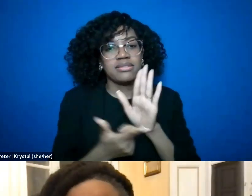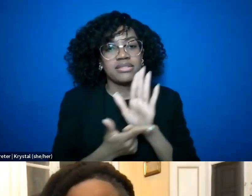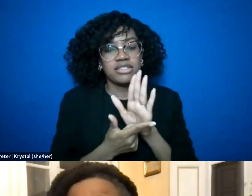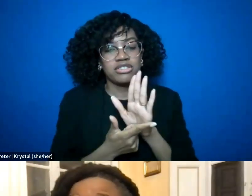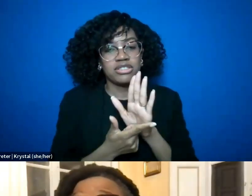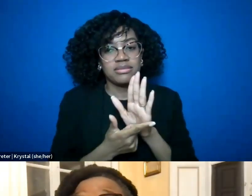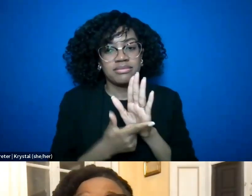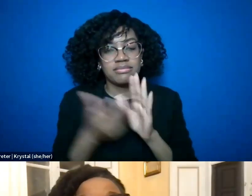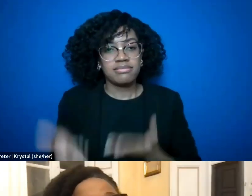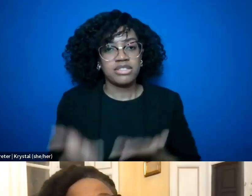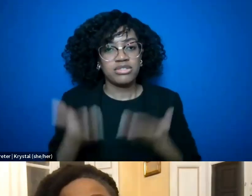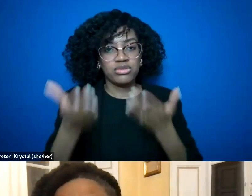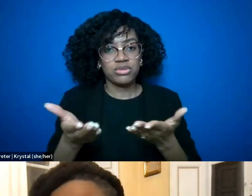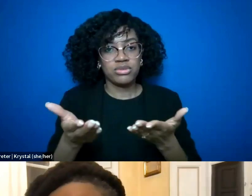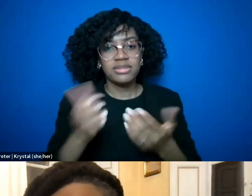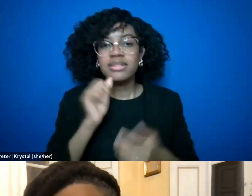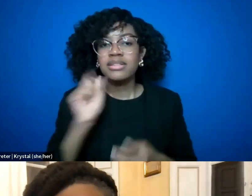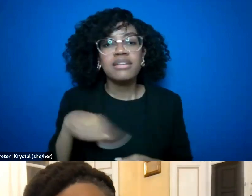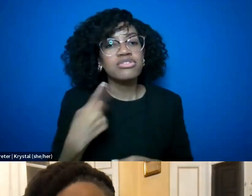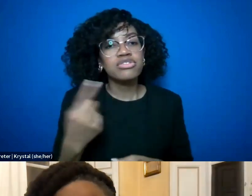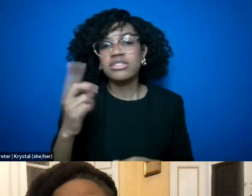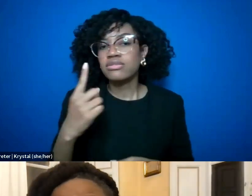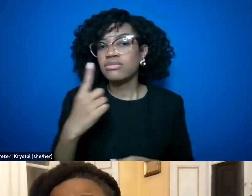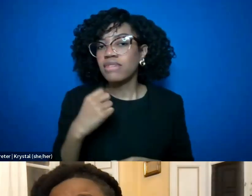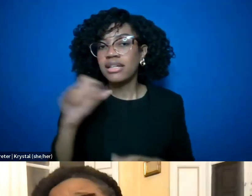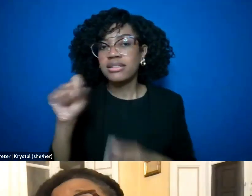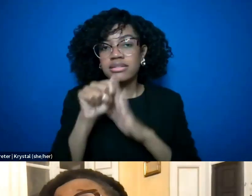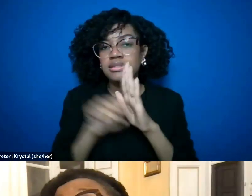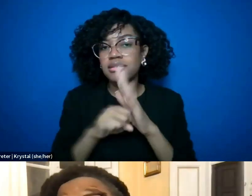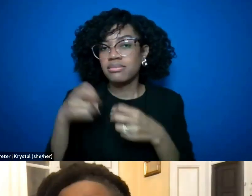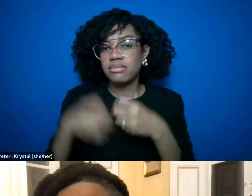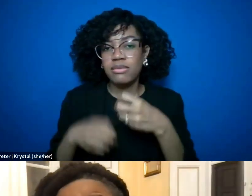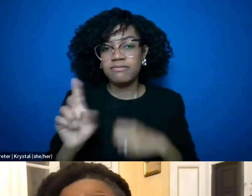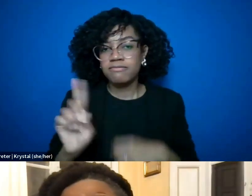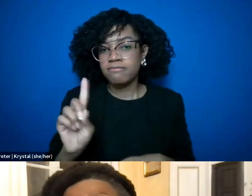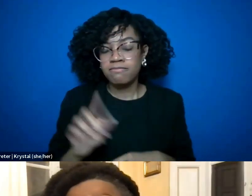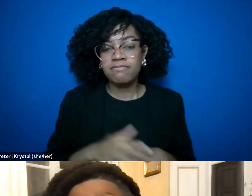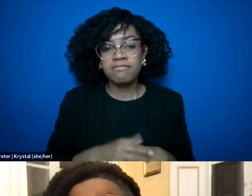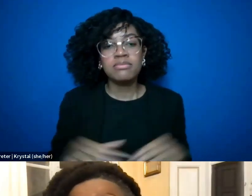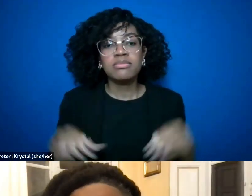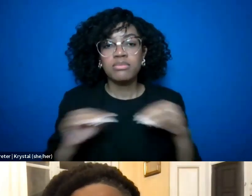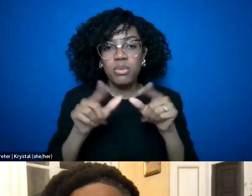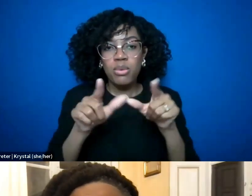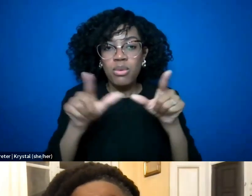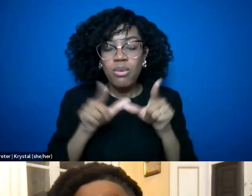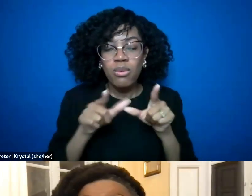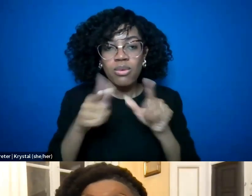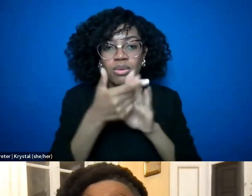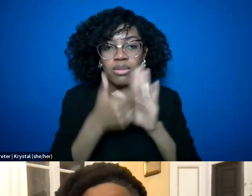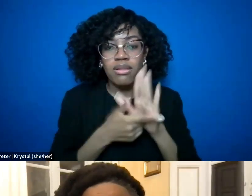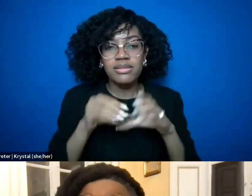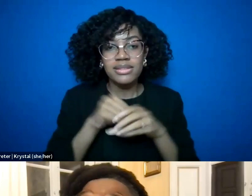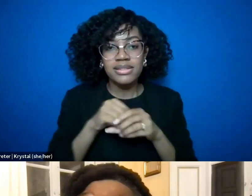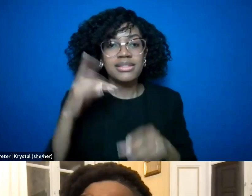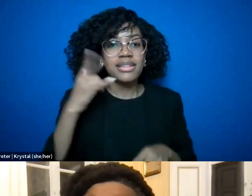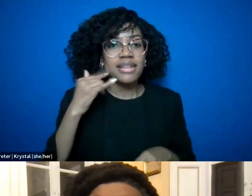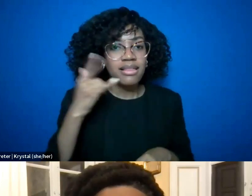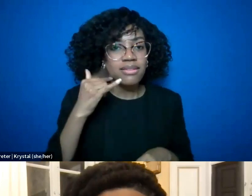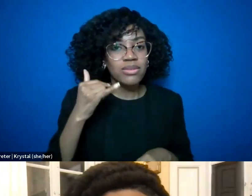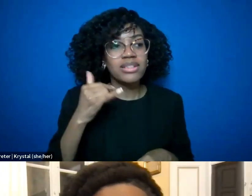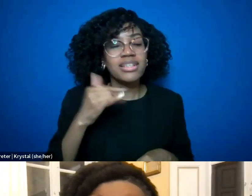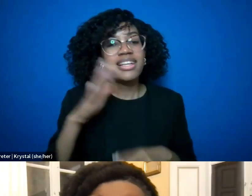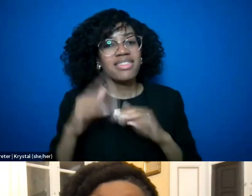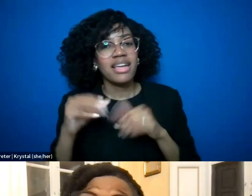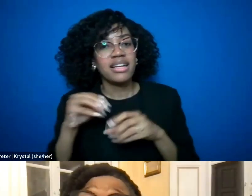state problem. In fact, there are more of these local laws in California than even Texas. People